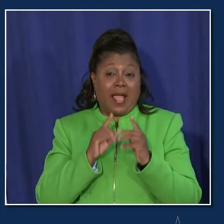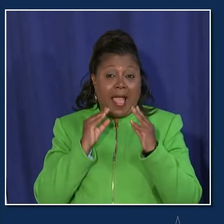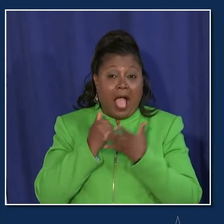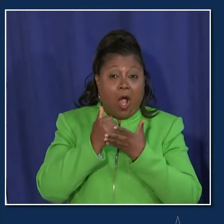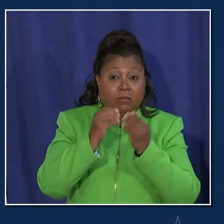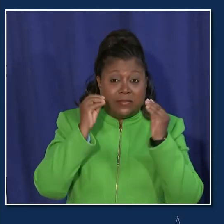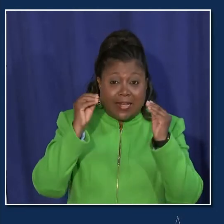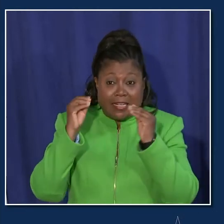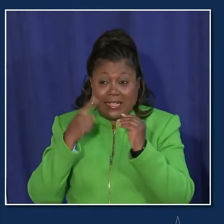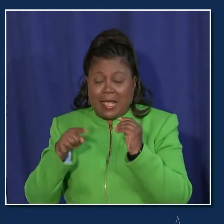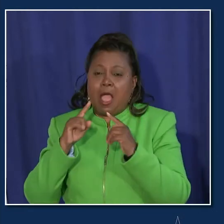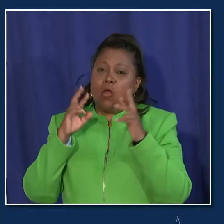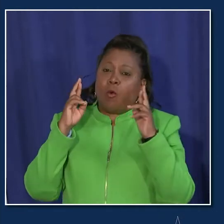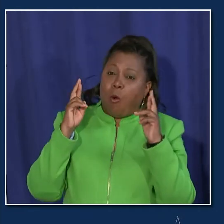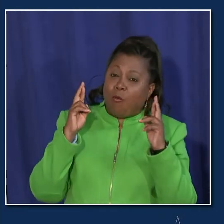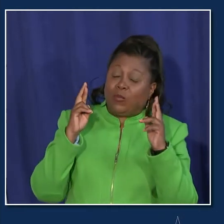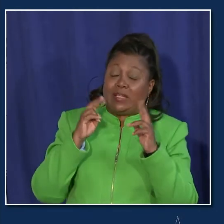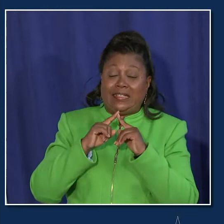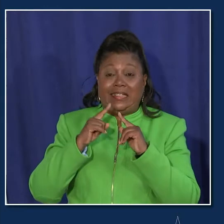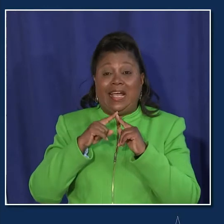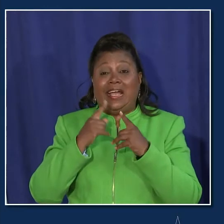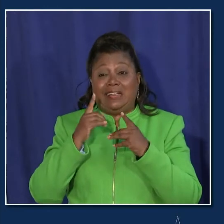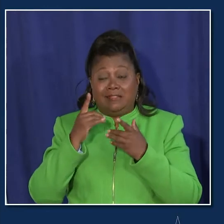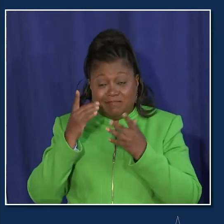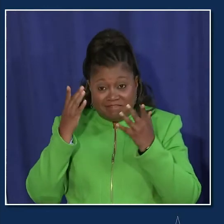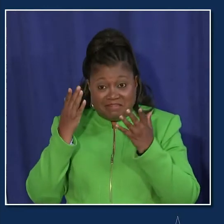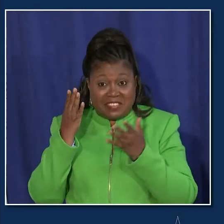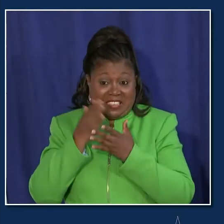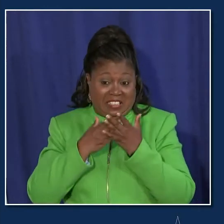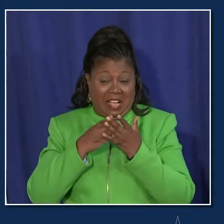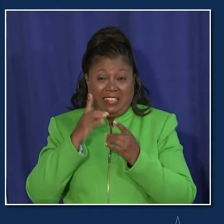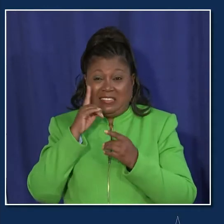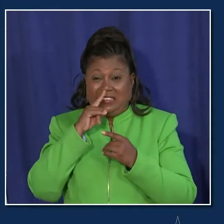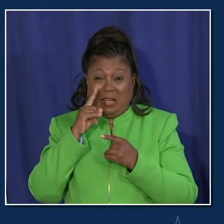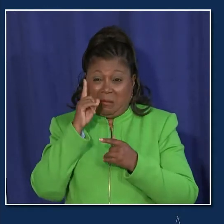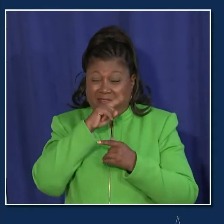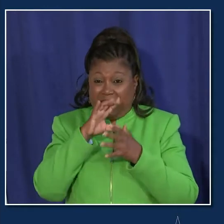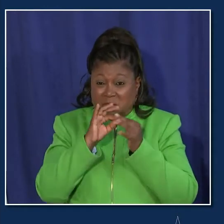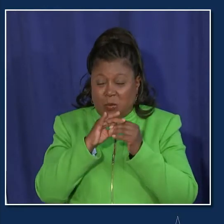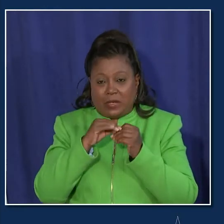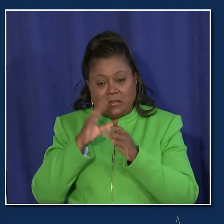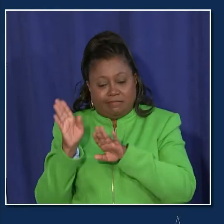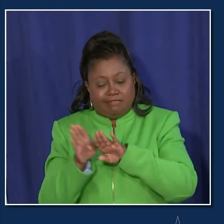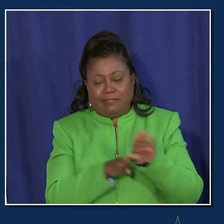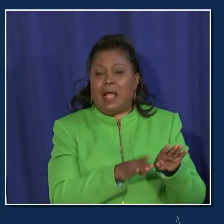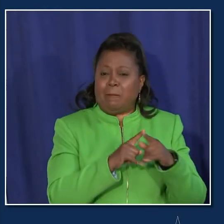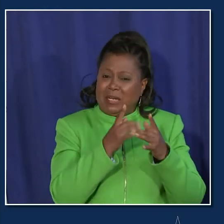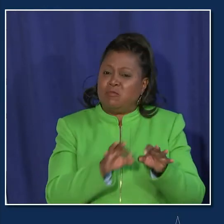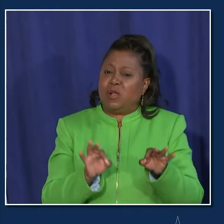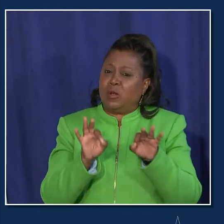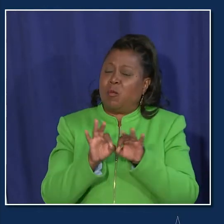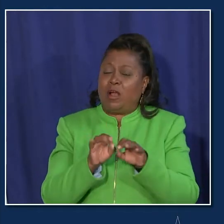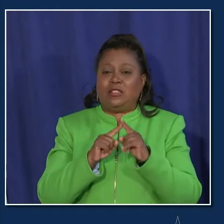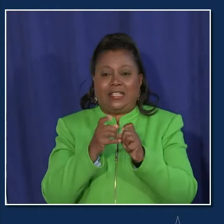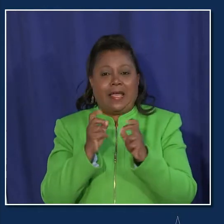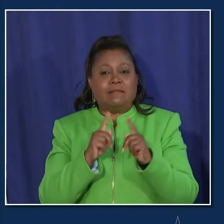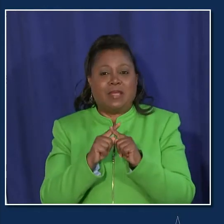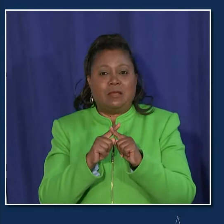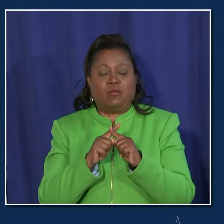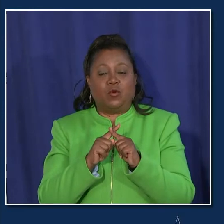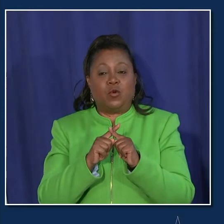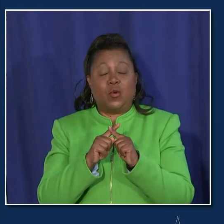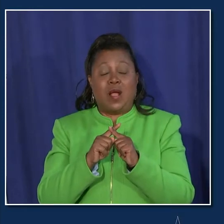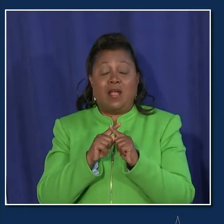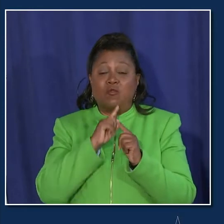educate them, hopefully disabuse them of some myths that still remain out there, but importantly, to get people